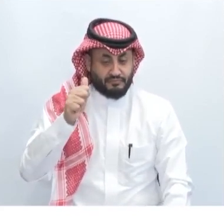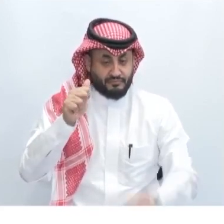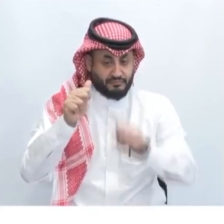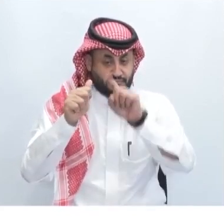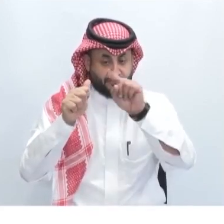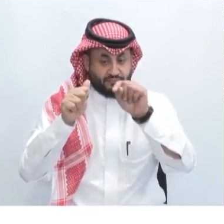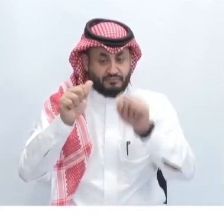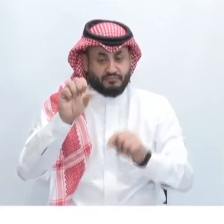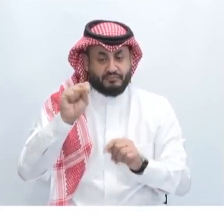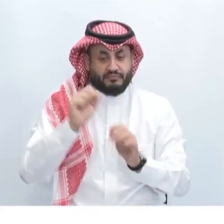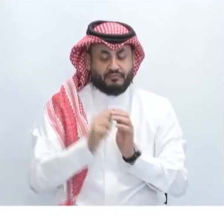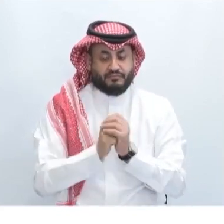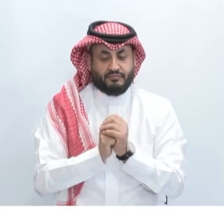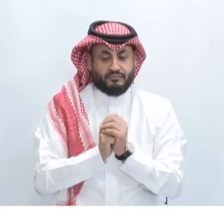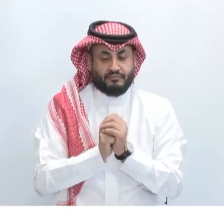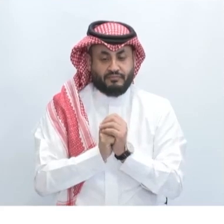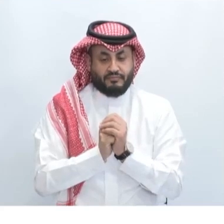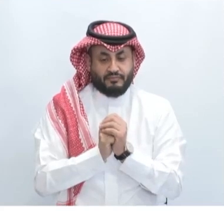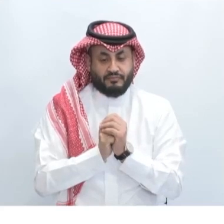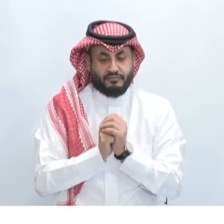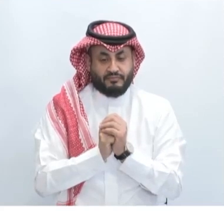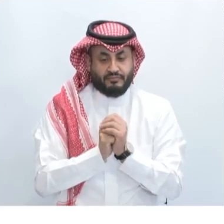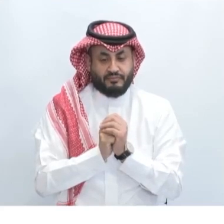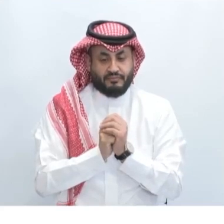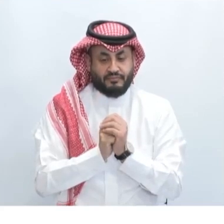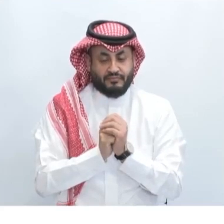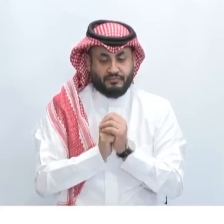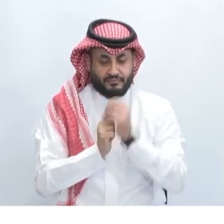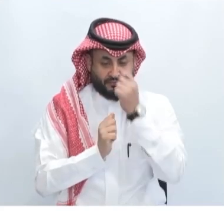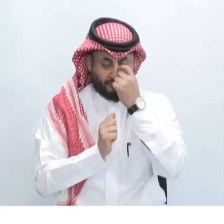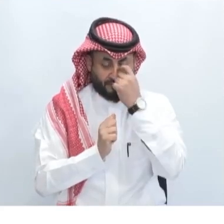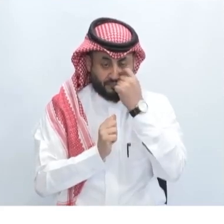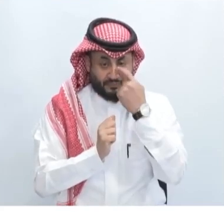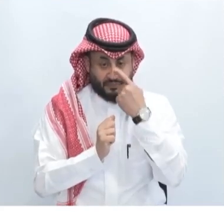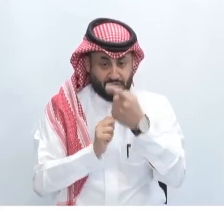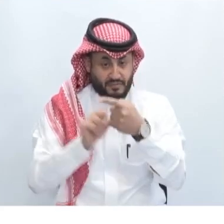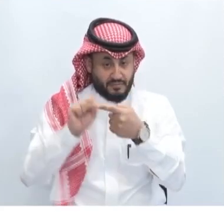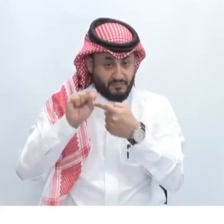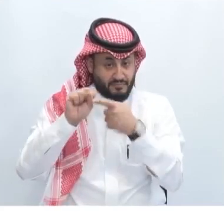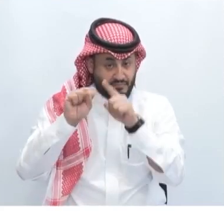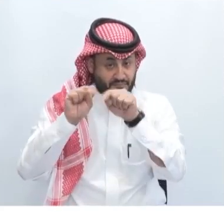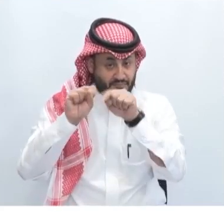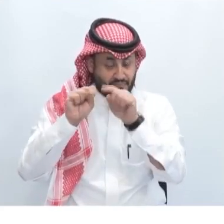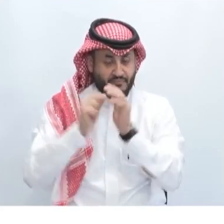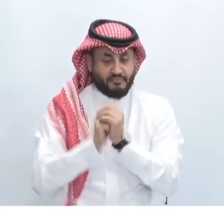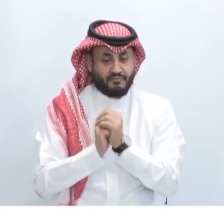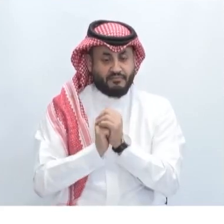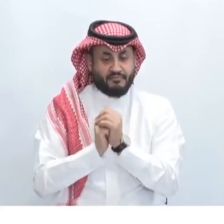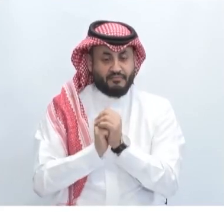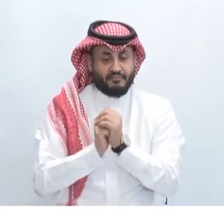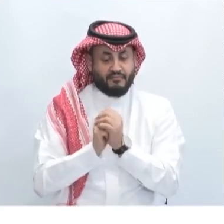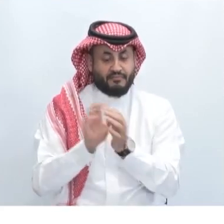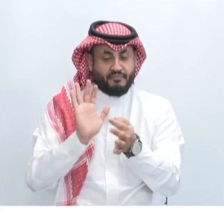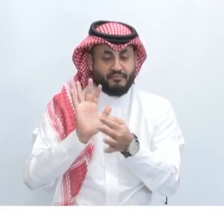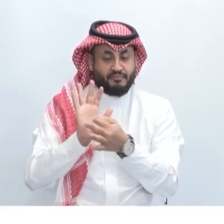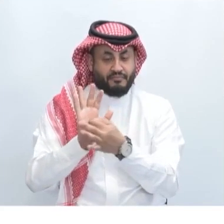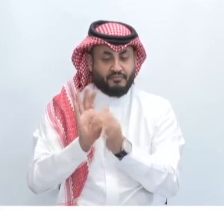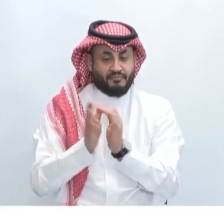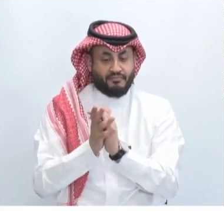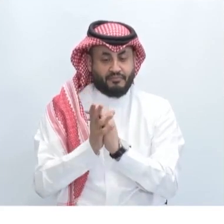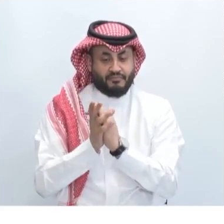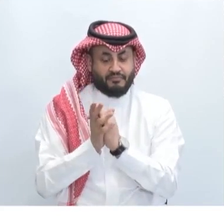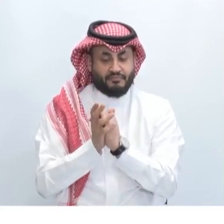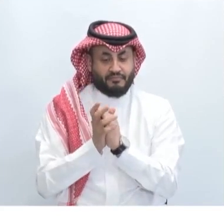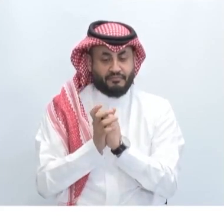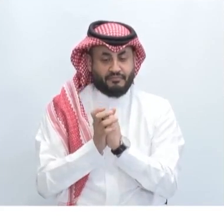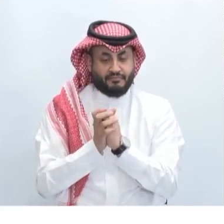Norris. And as you can see here, it's very important that we do